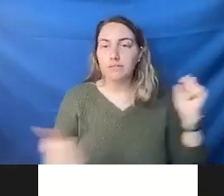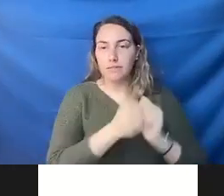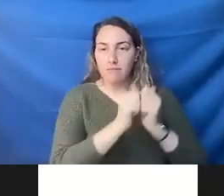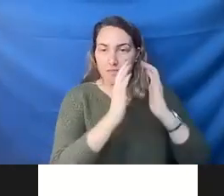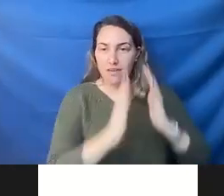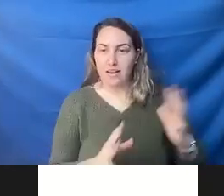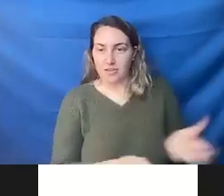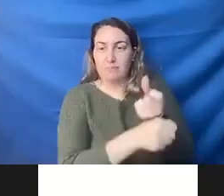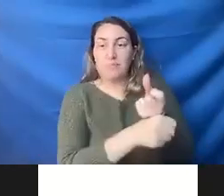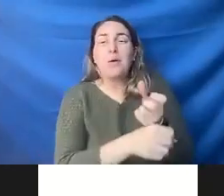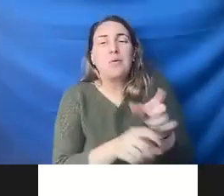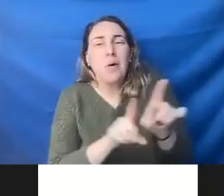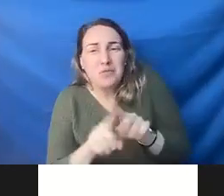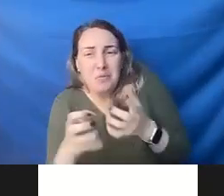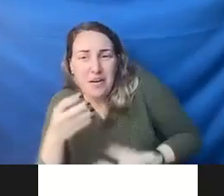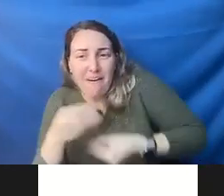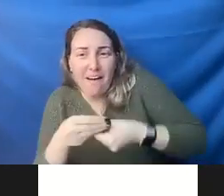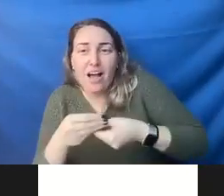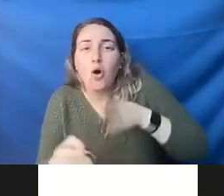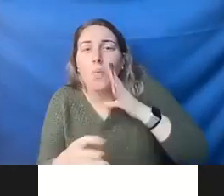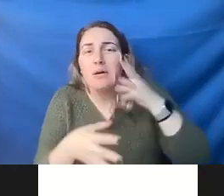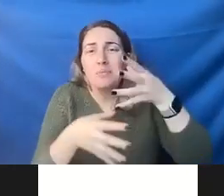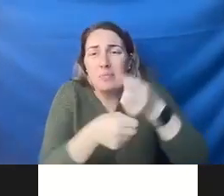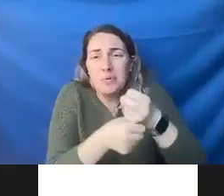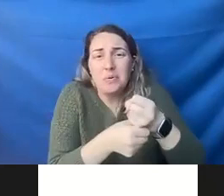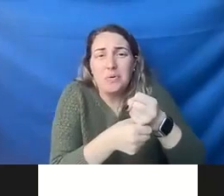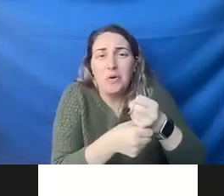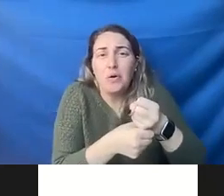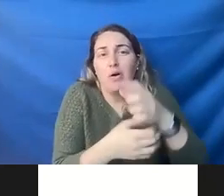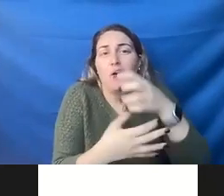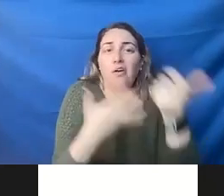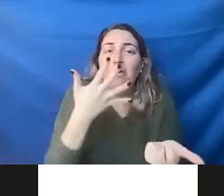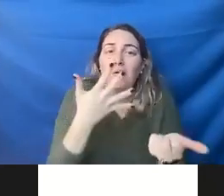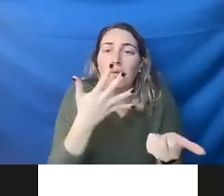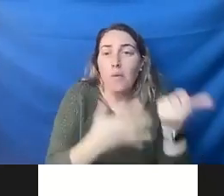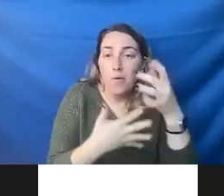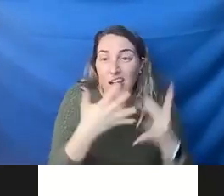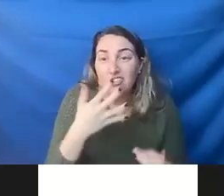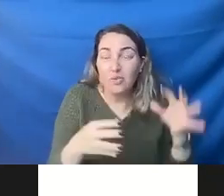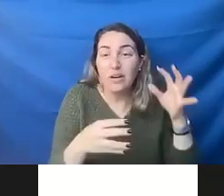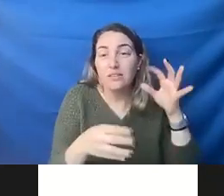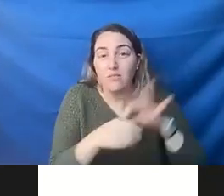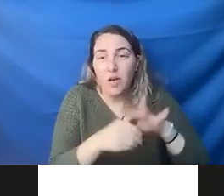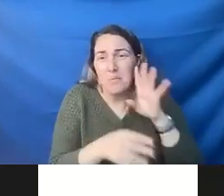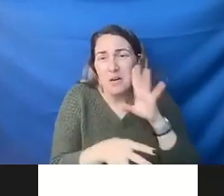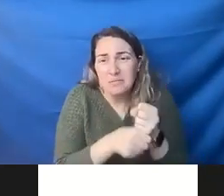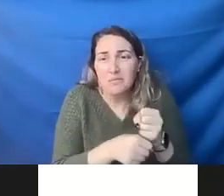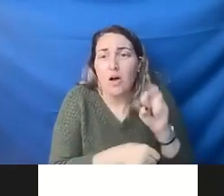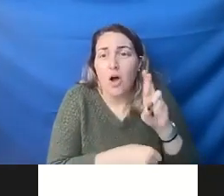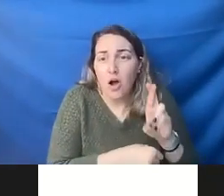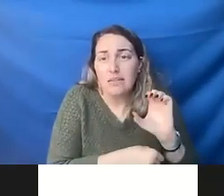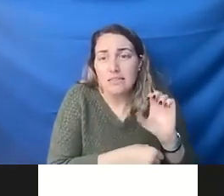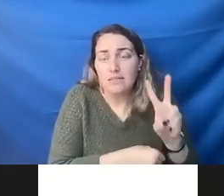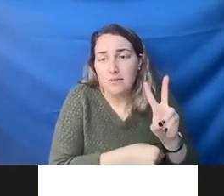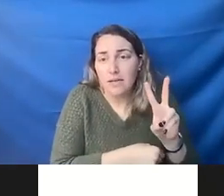I just want to mention also, I'm going to be abbreviating ranked choice voting as RCV just for the sake of space and so that I can catch my breath.